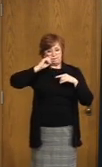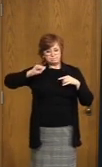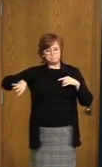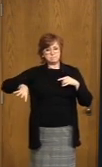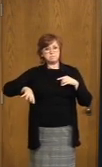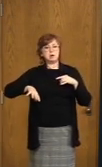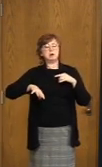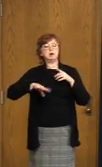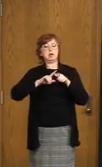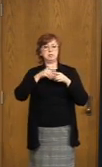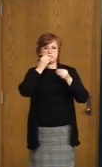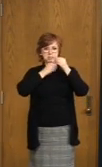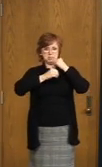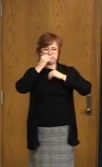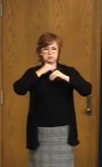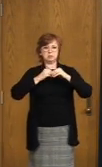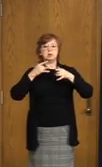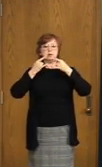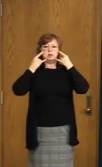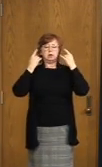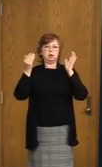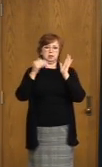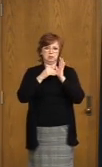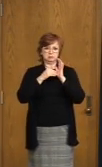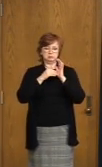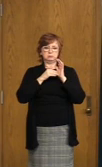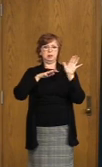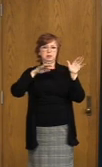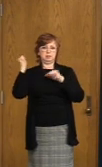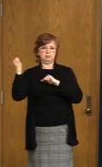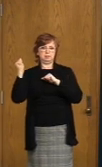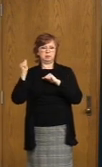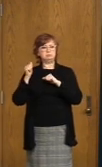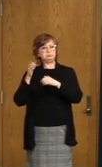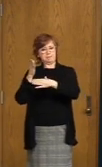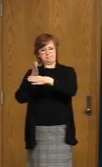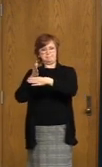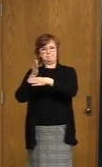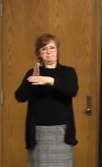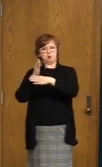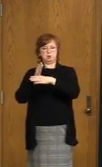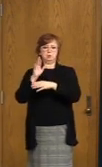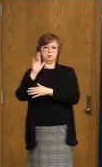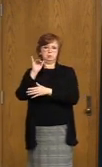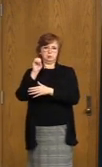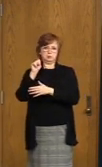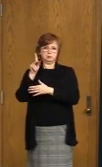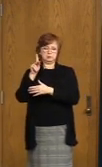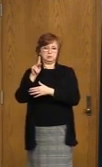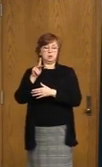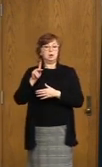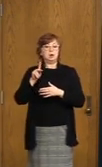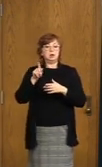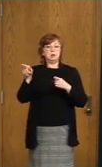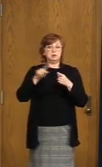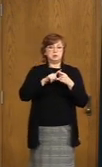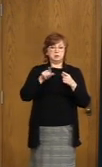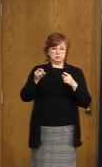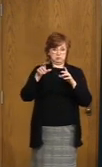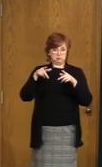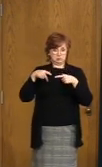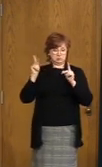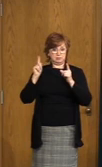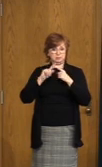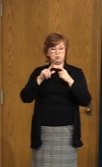It's moderate risk. Everyone should make their own decisions. If you are maybe older or have underlying risk factors, you may be,